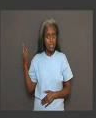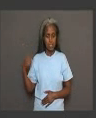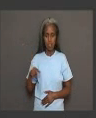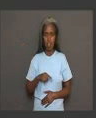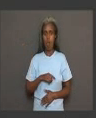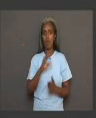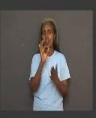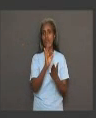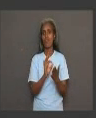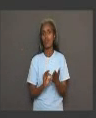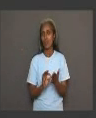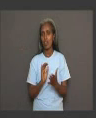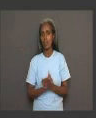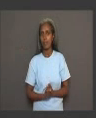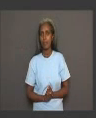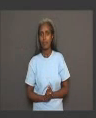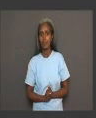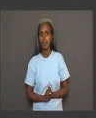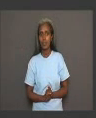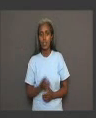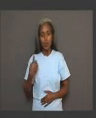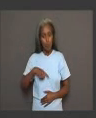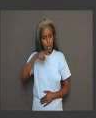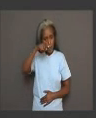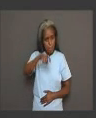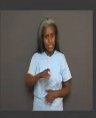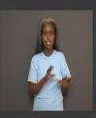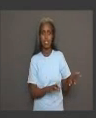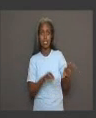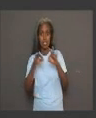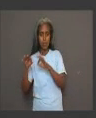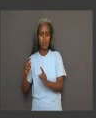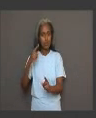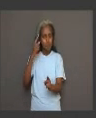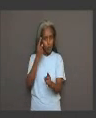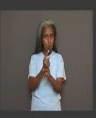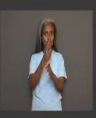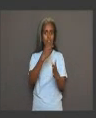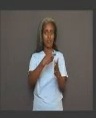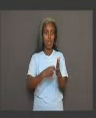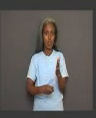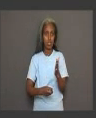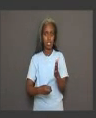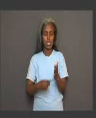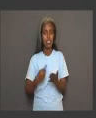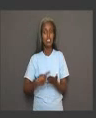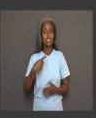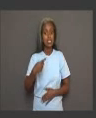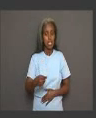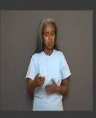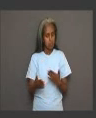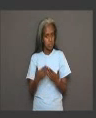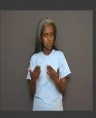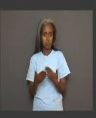Here is our formula. We must substitute the correct values,